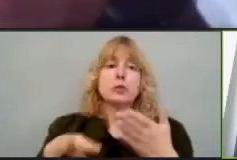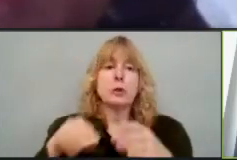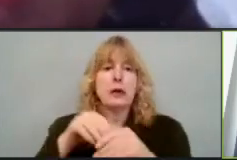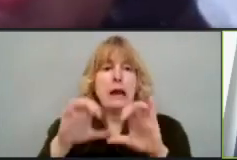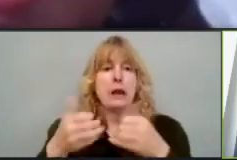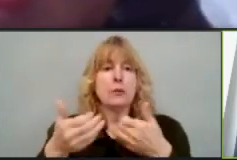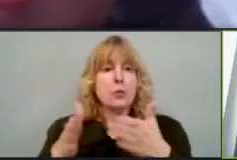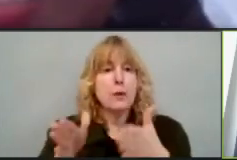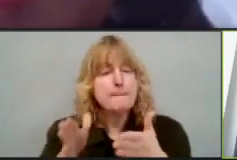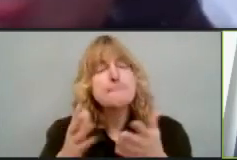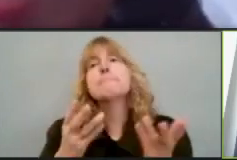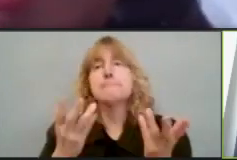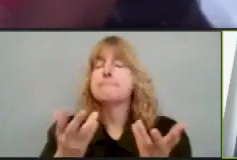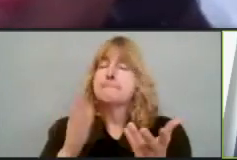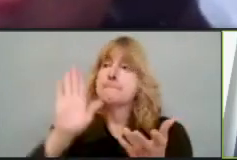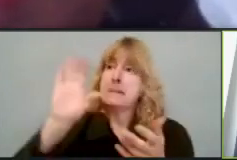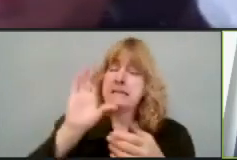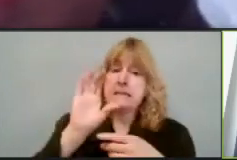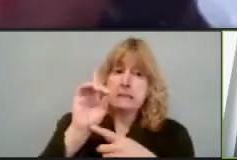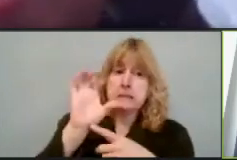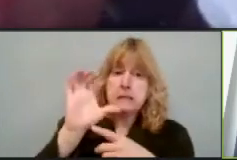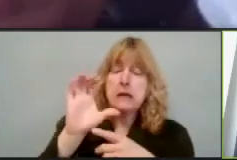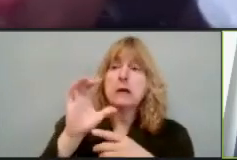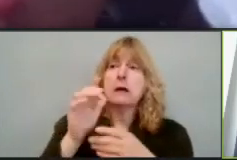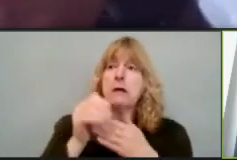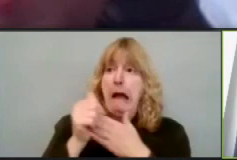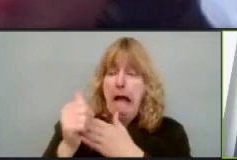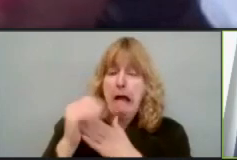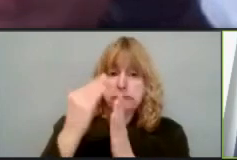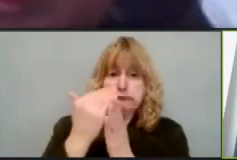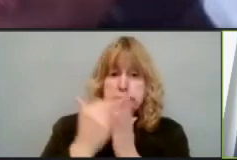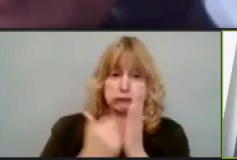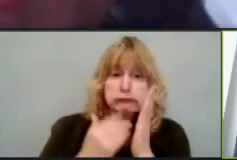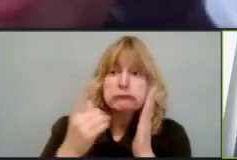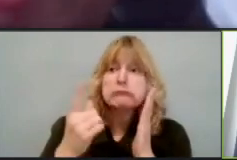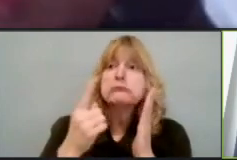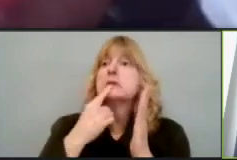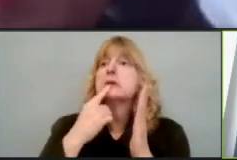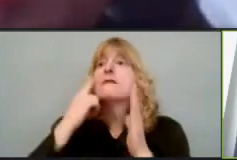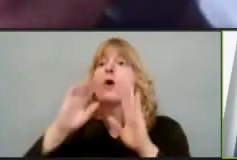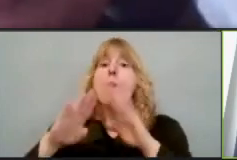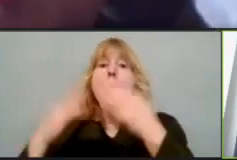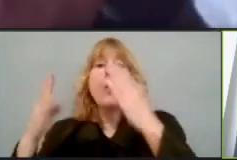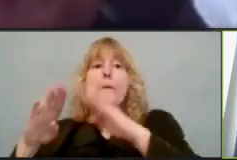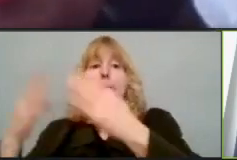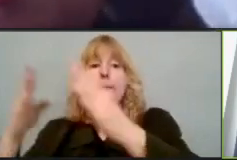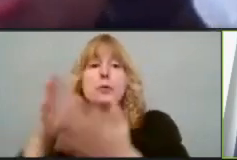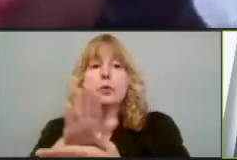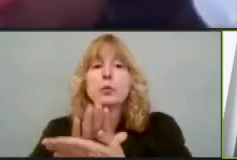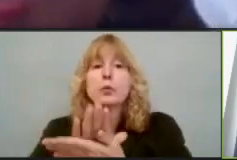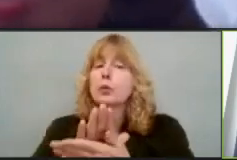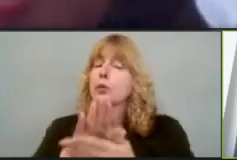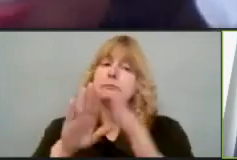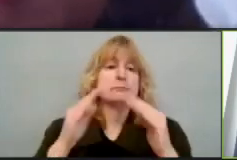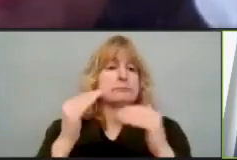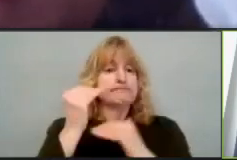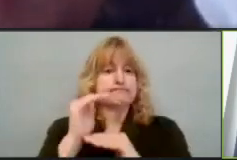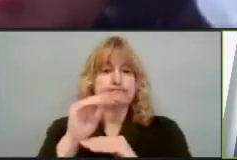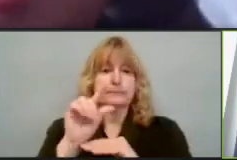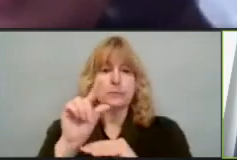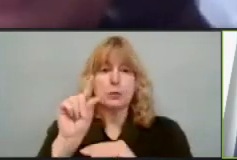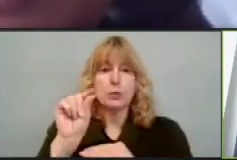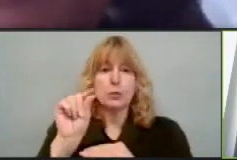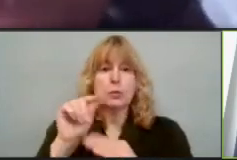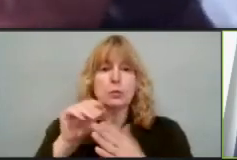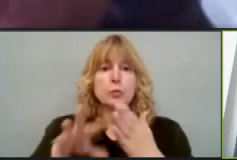result of the CDC guidelines and the opening of schools plan, there's no more than 20 students in the